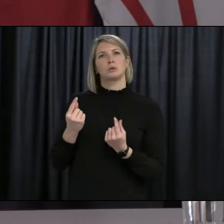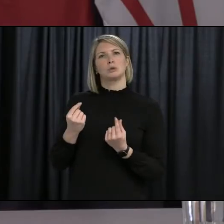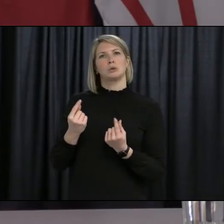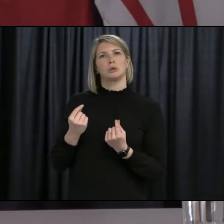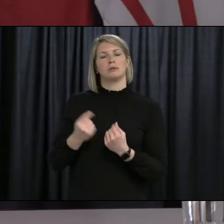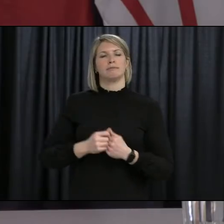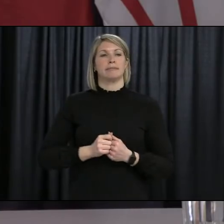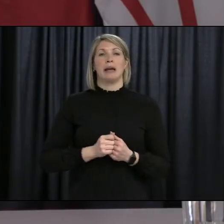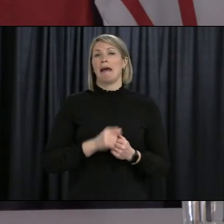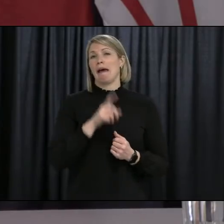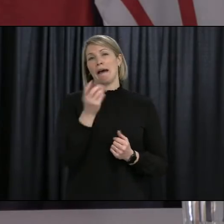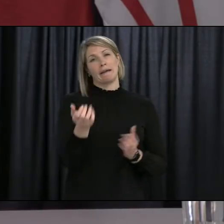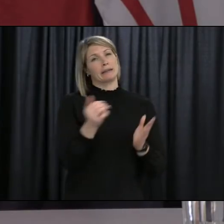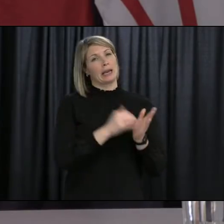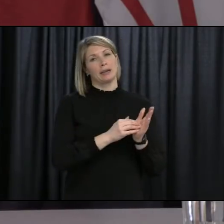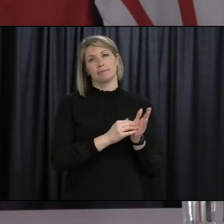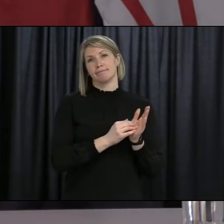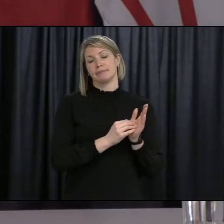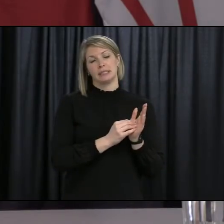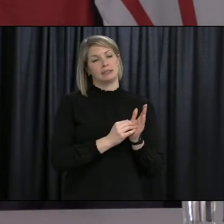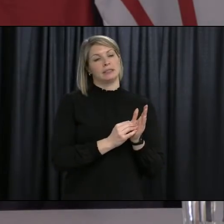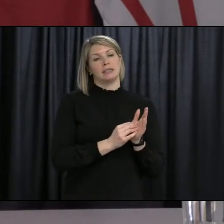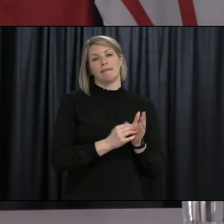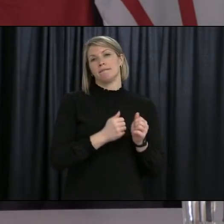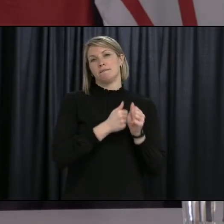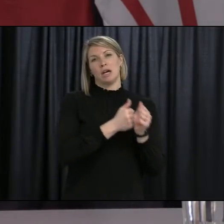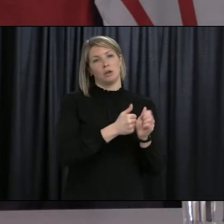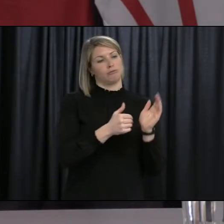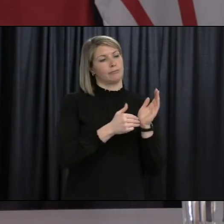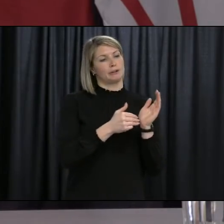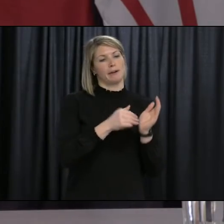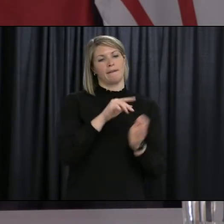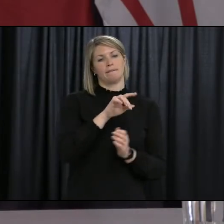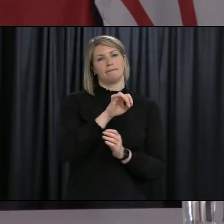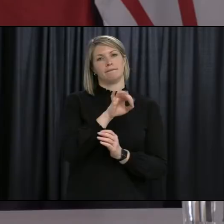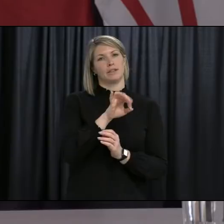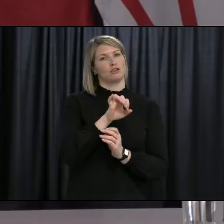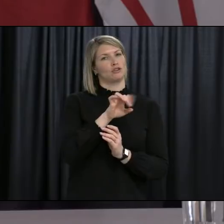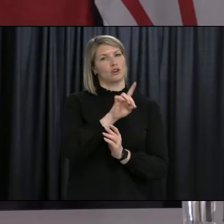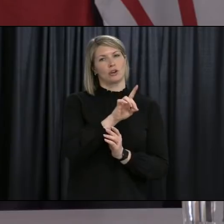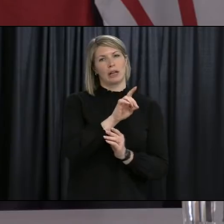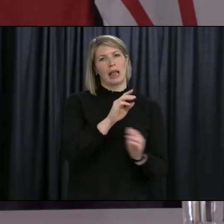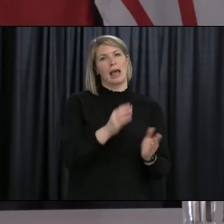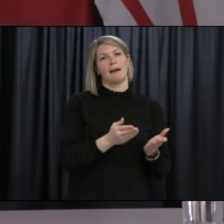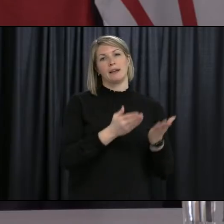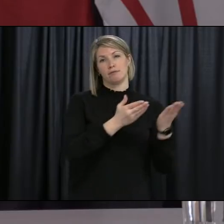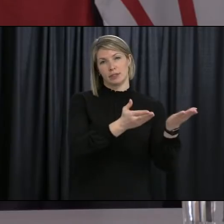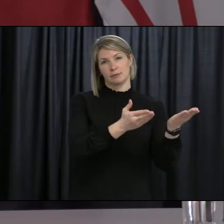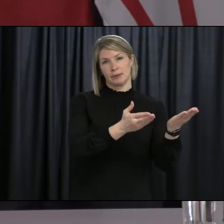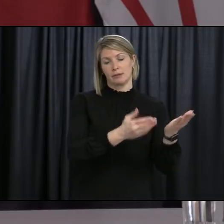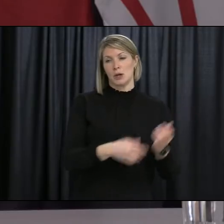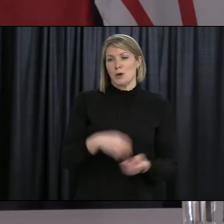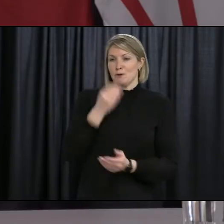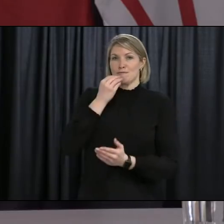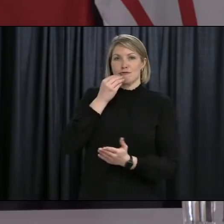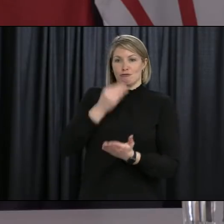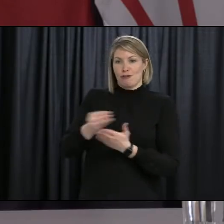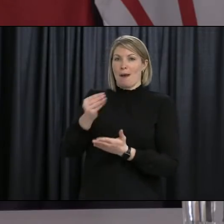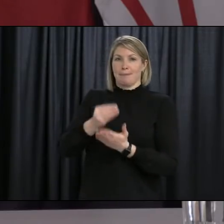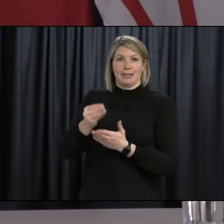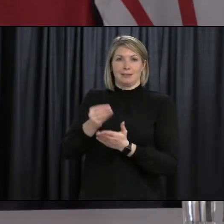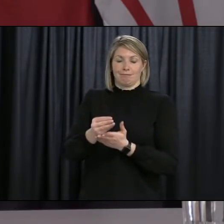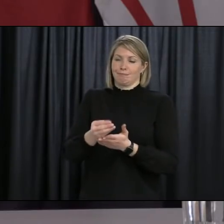As she suggested in a previous answer, going to a grocery store, which is an essential